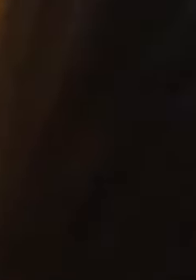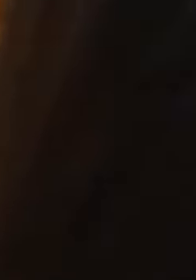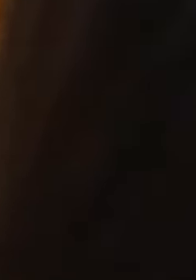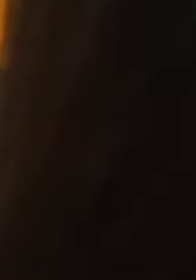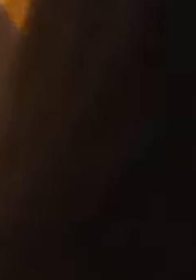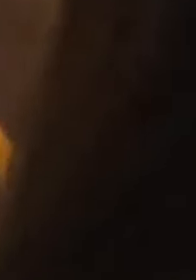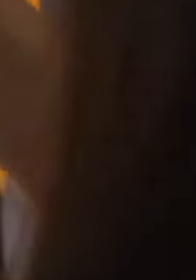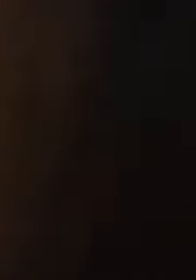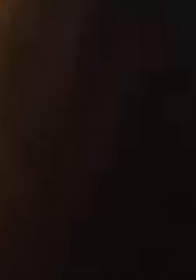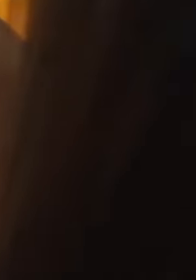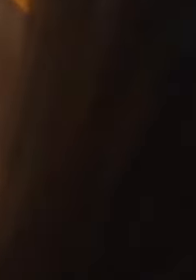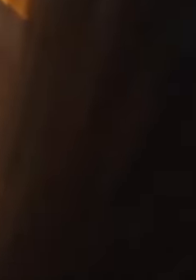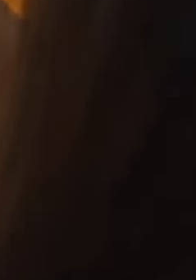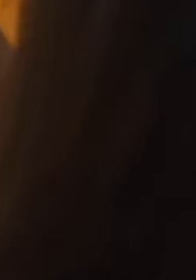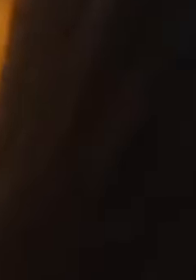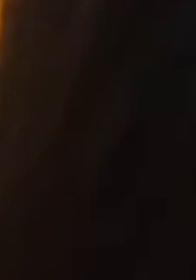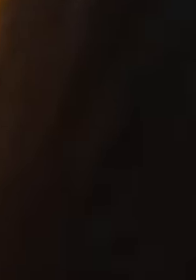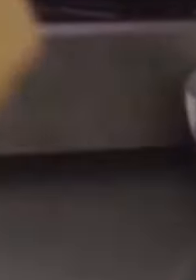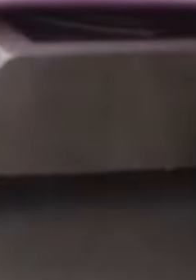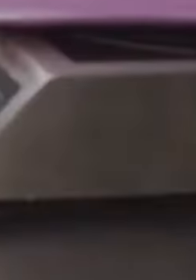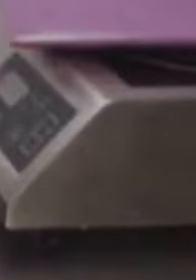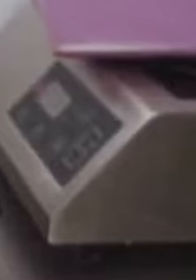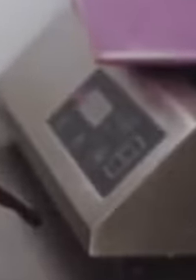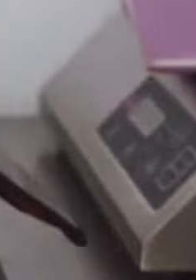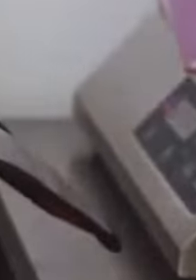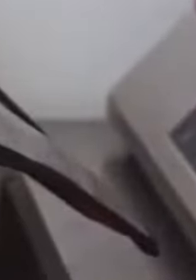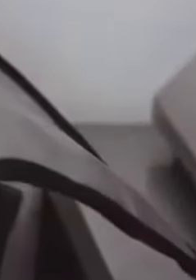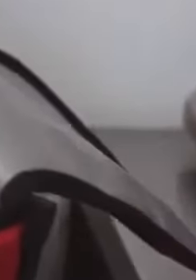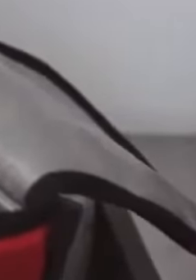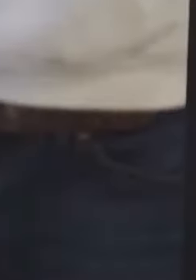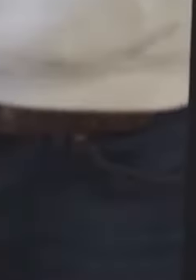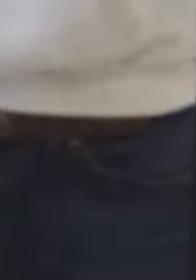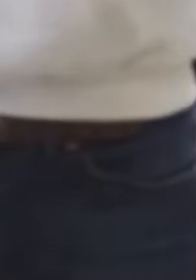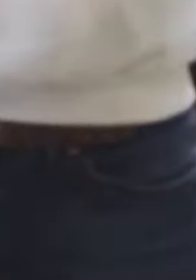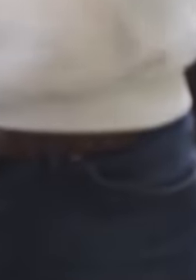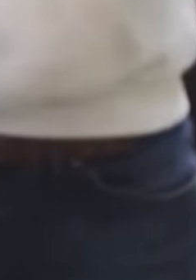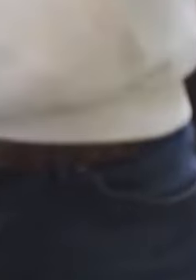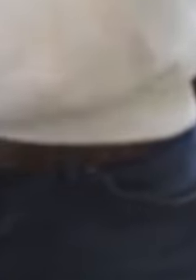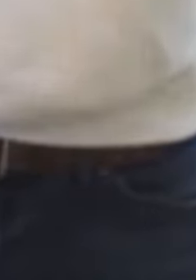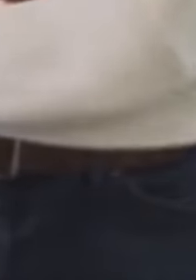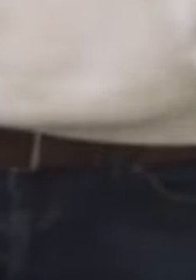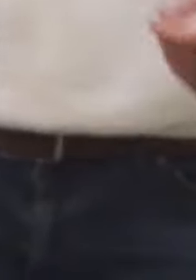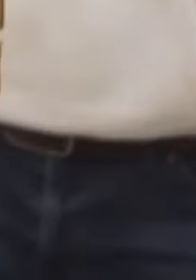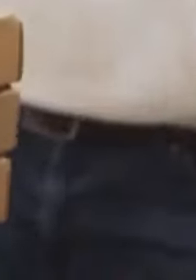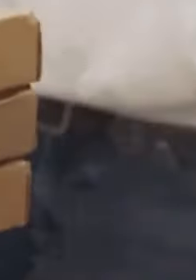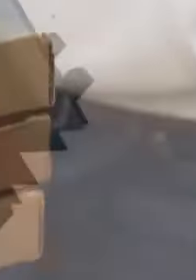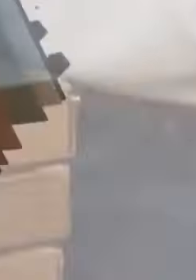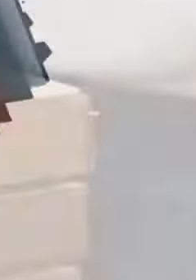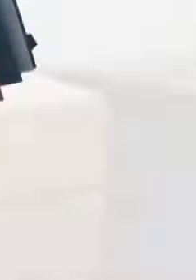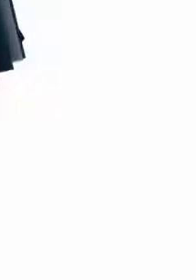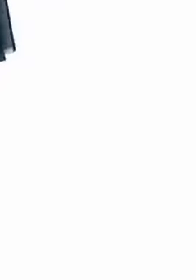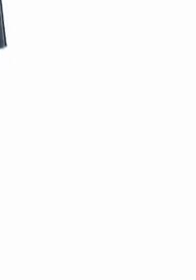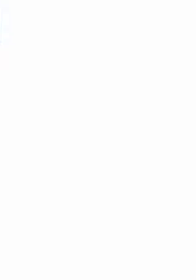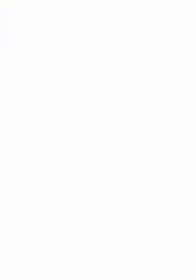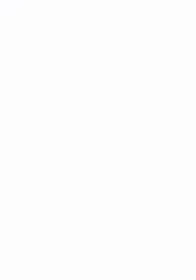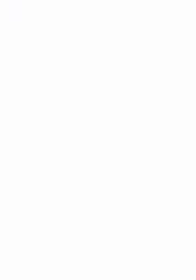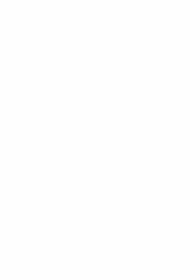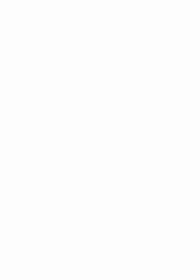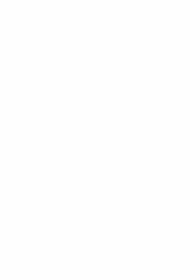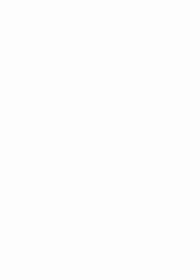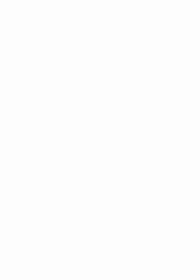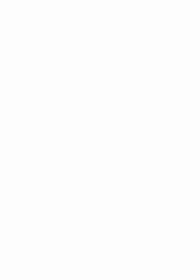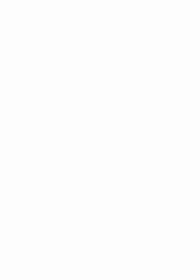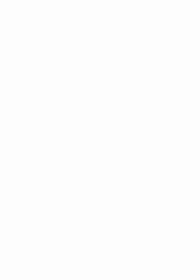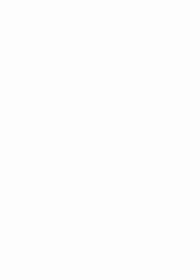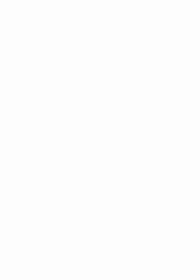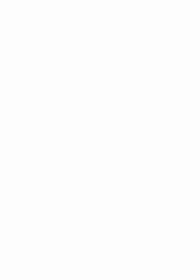are now being able to provide the services needed by our citizens, by our consumers.